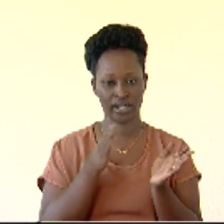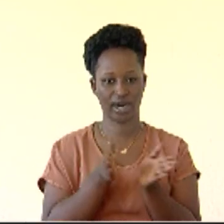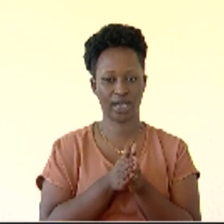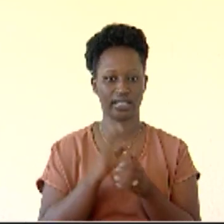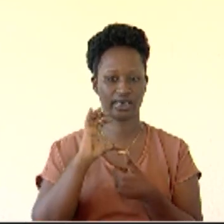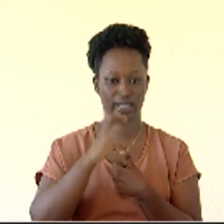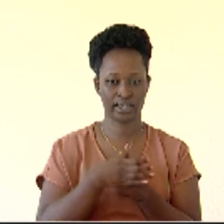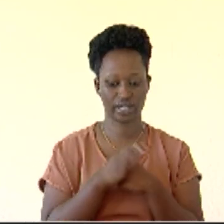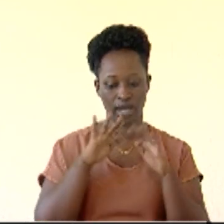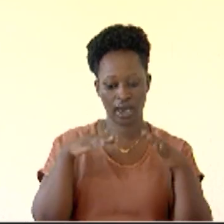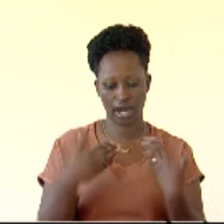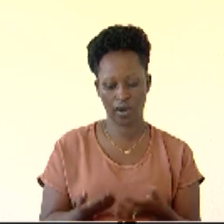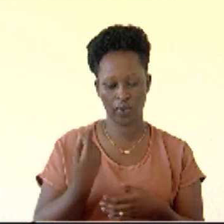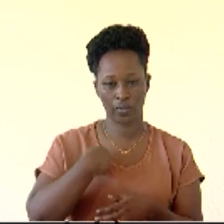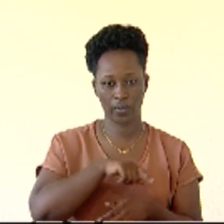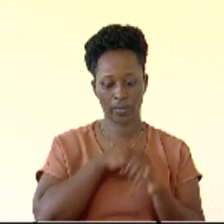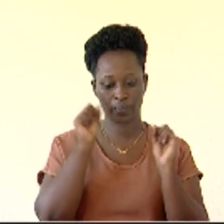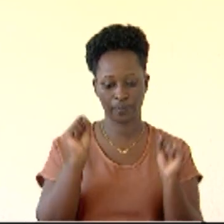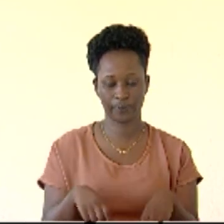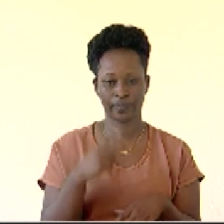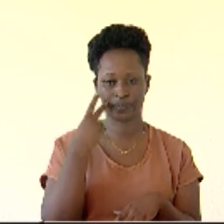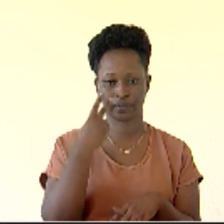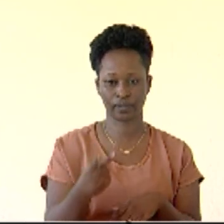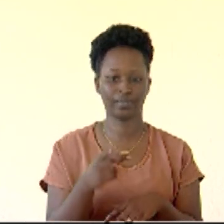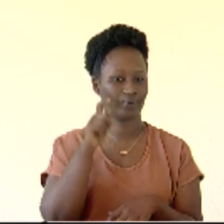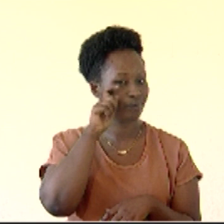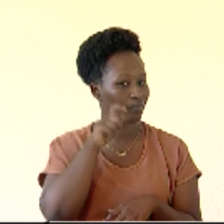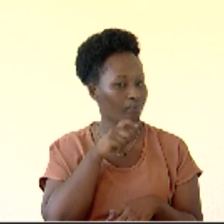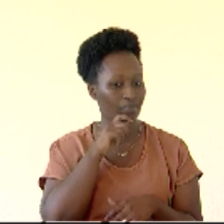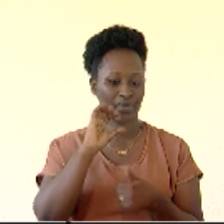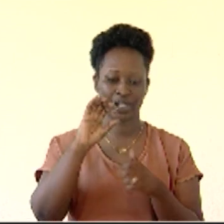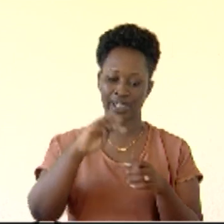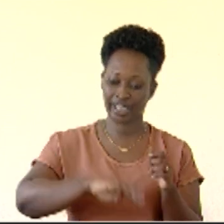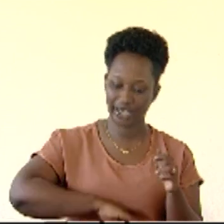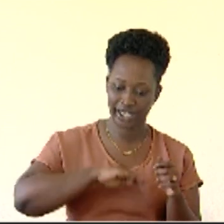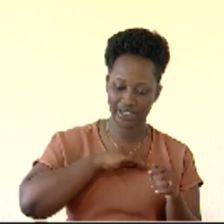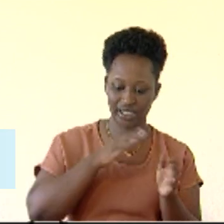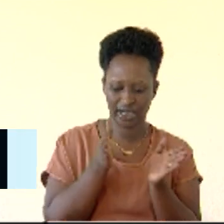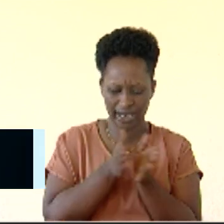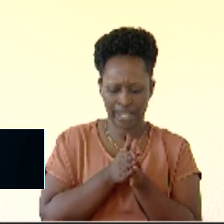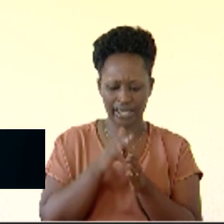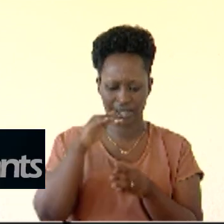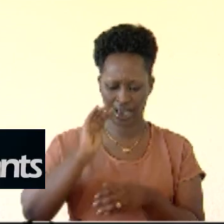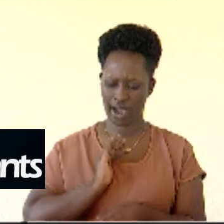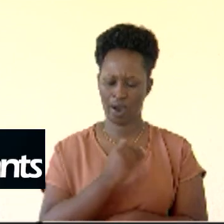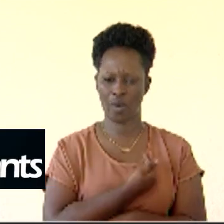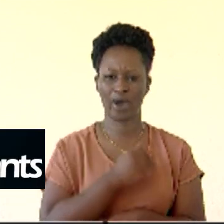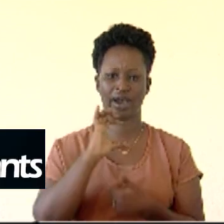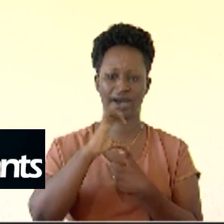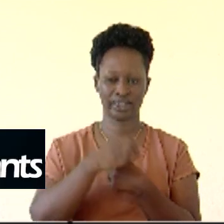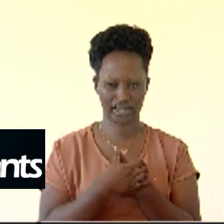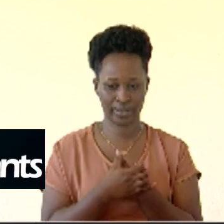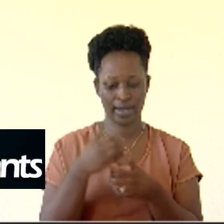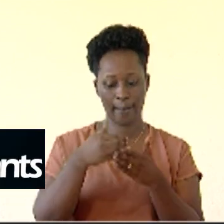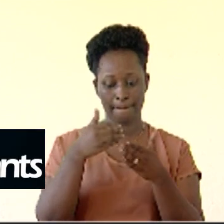How should we consider the sexuality and even the age and even our culture? All right? So students, before